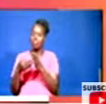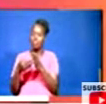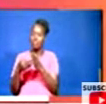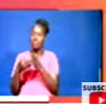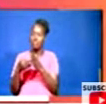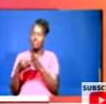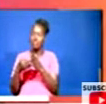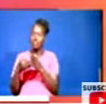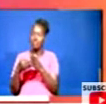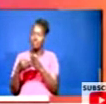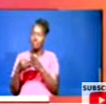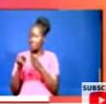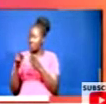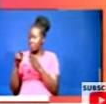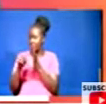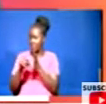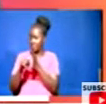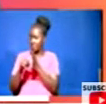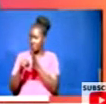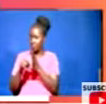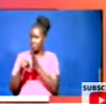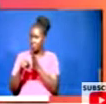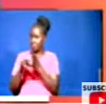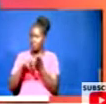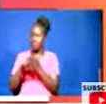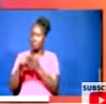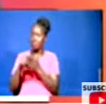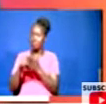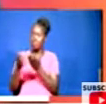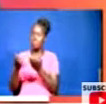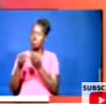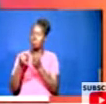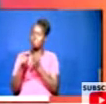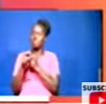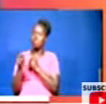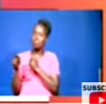plants. So that is an issue, which means therefore there is a need to address